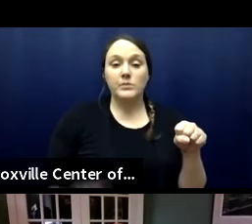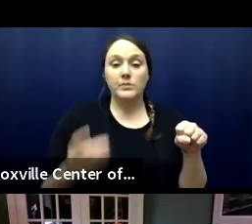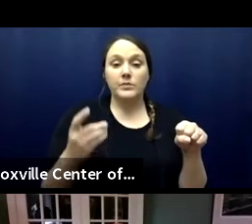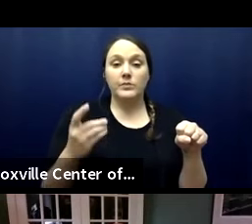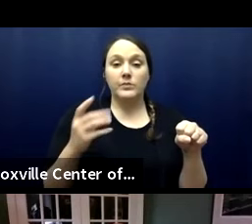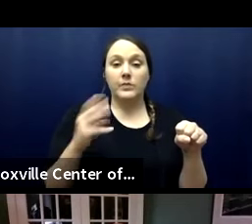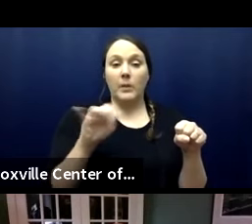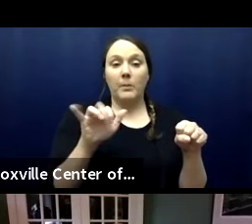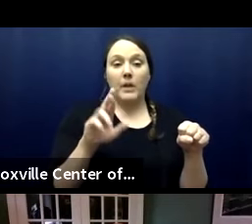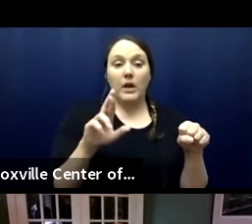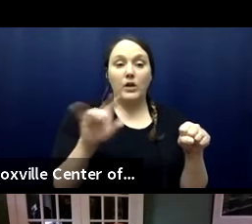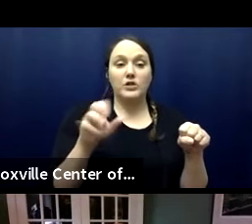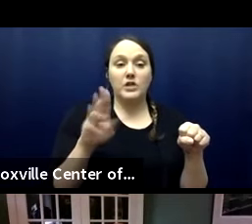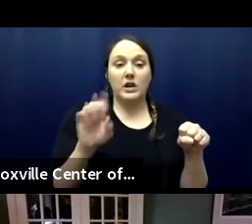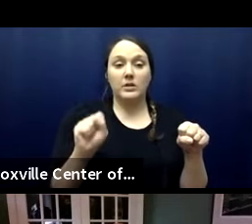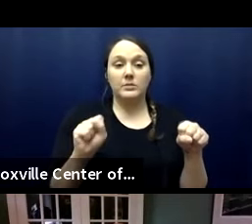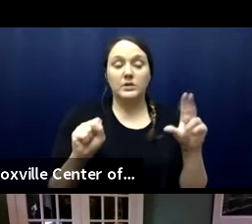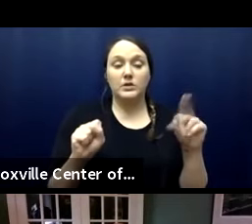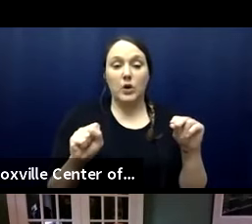Mayor Jacobs. No.